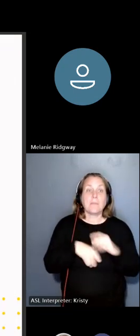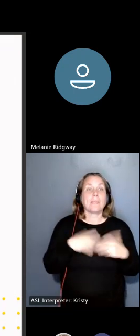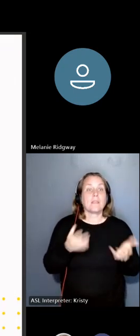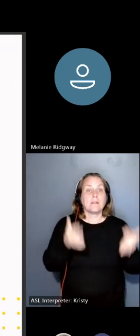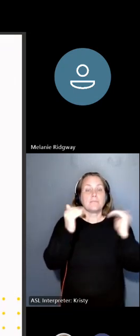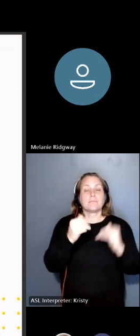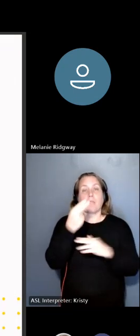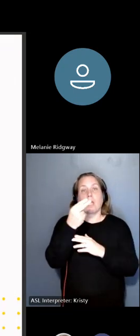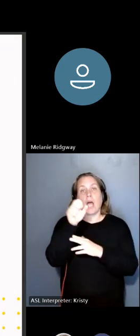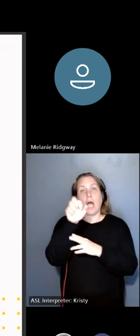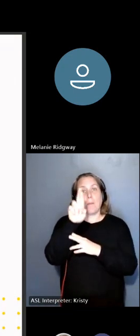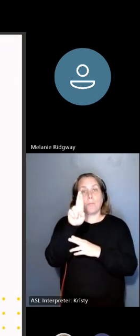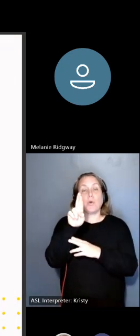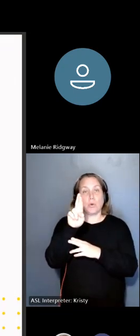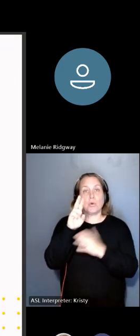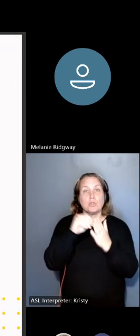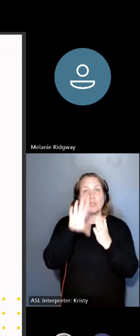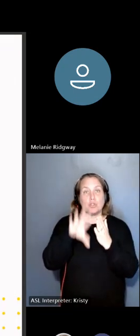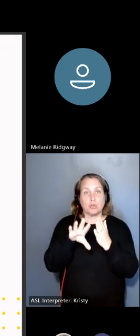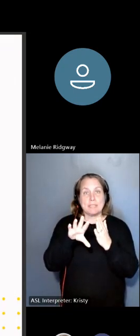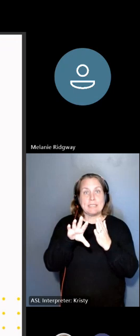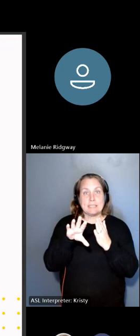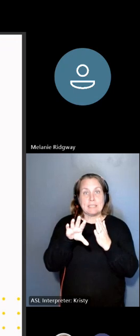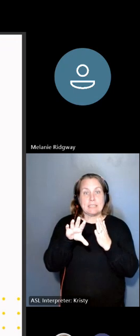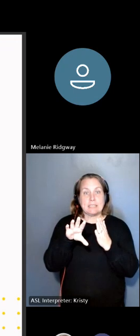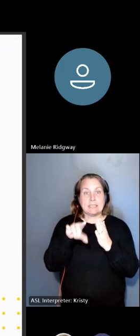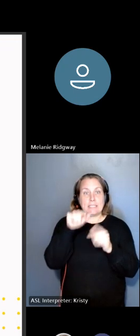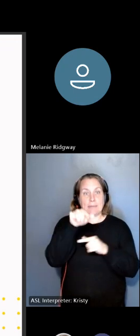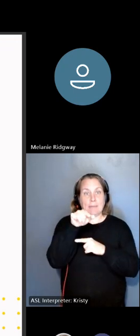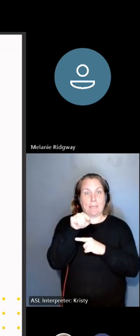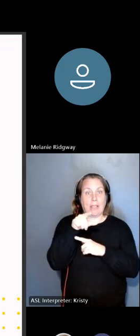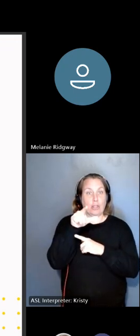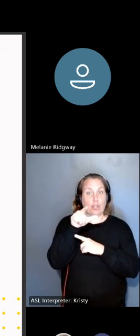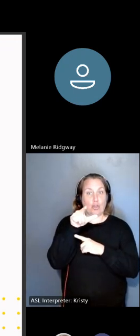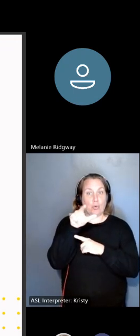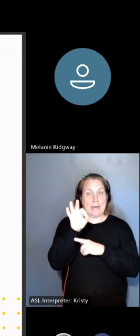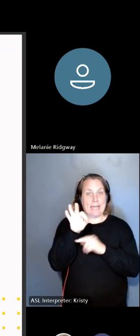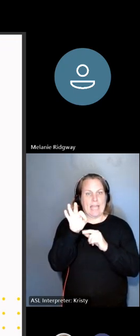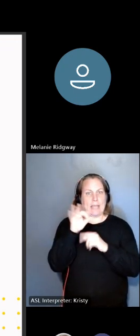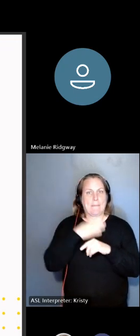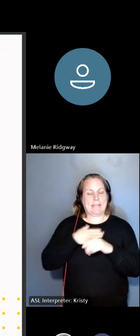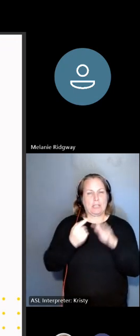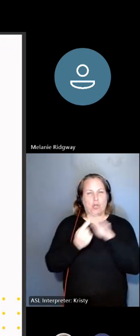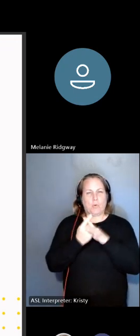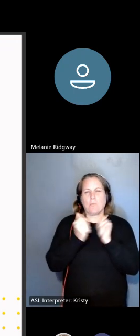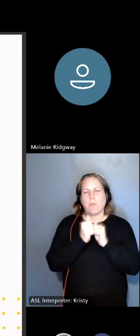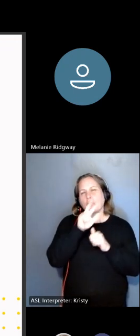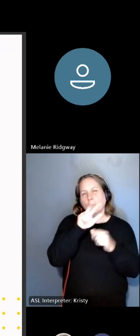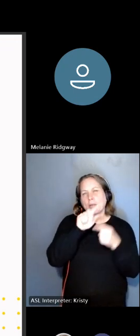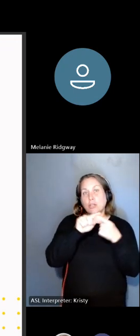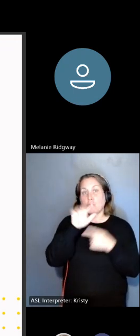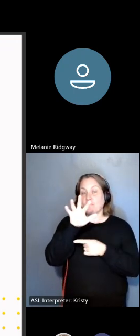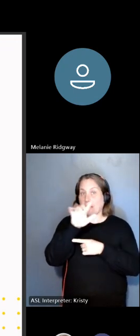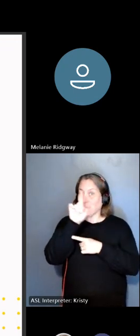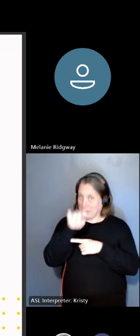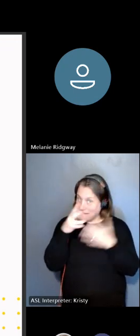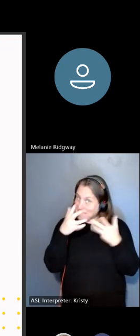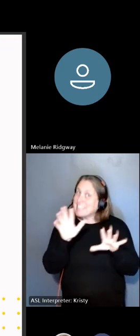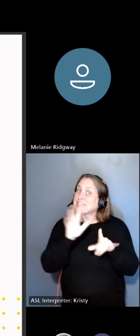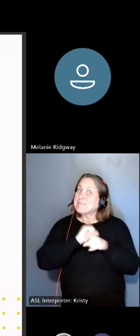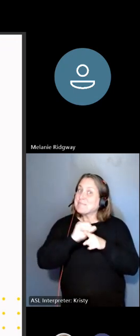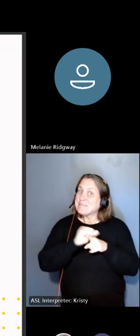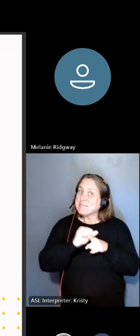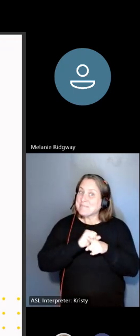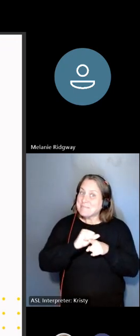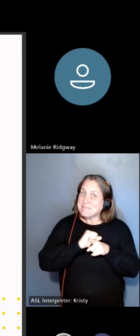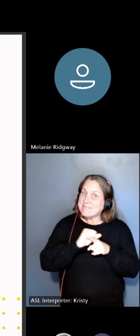29th, that you would come prepared with 3 to 5 questions that you have rehearsed